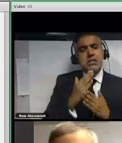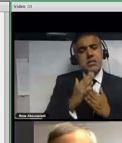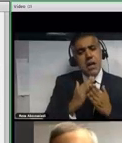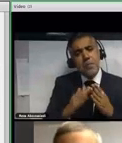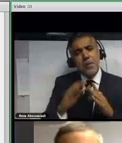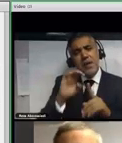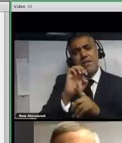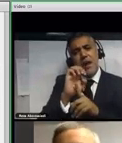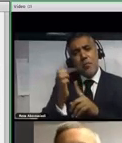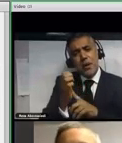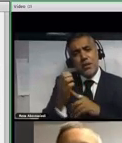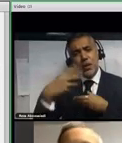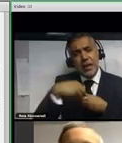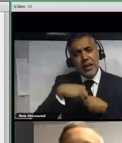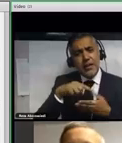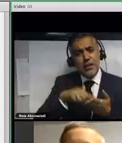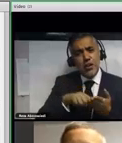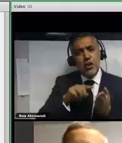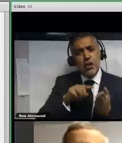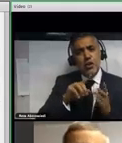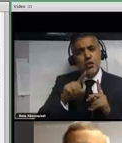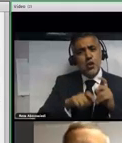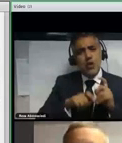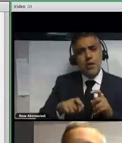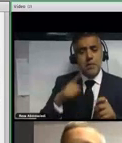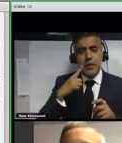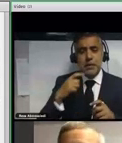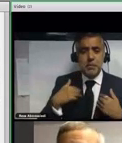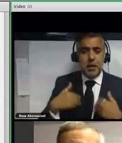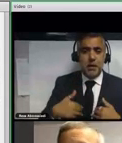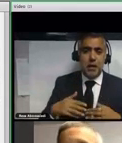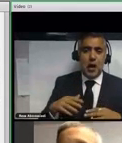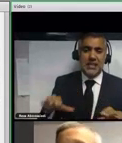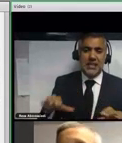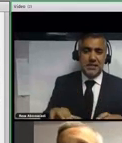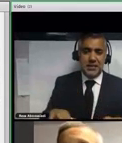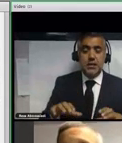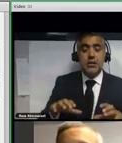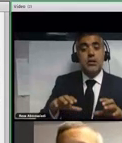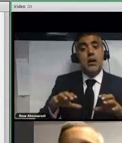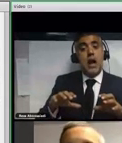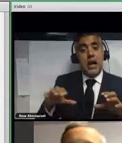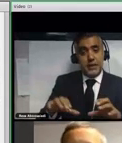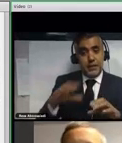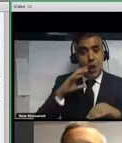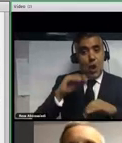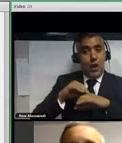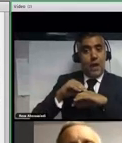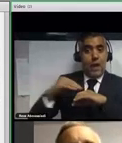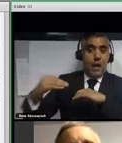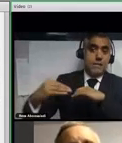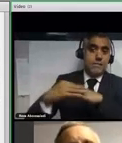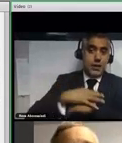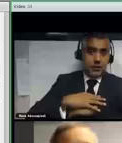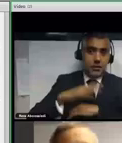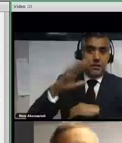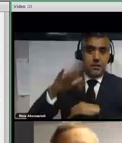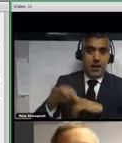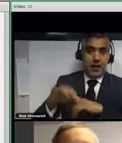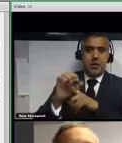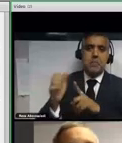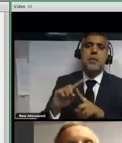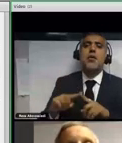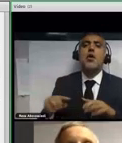environmental in there because these aren't body function structures, they're activities, and activities are affected by the environment, but still they're very